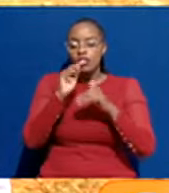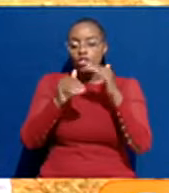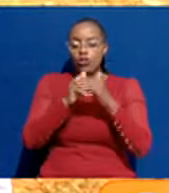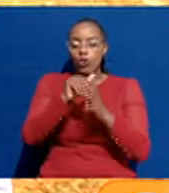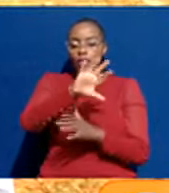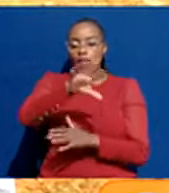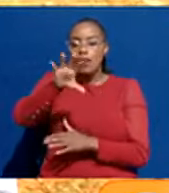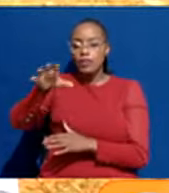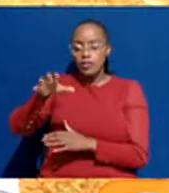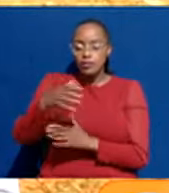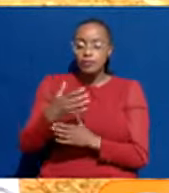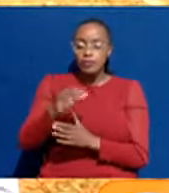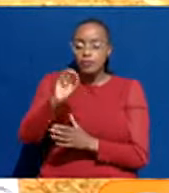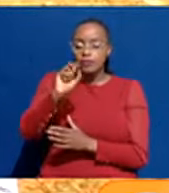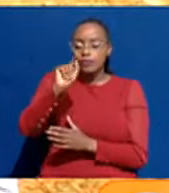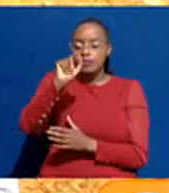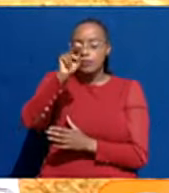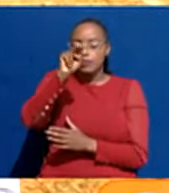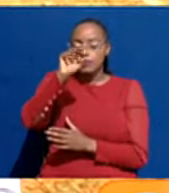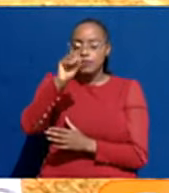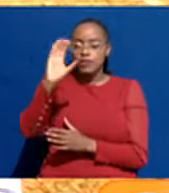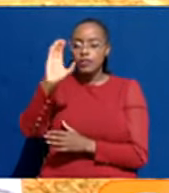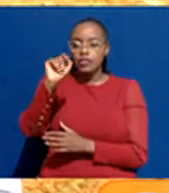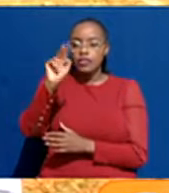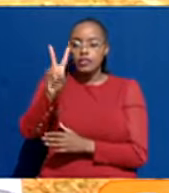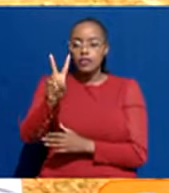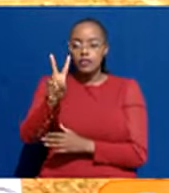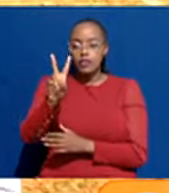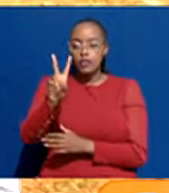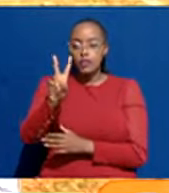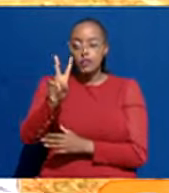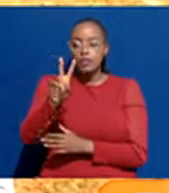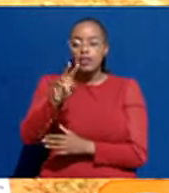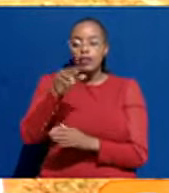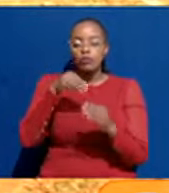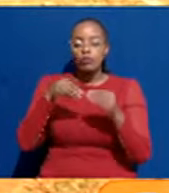counties. Crispin Otieno for Citizen TV, Matayos in Busia County.